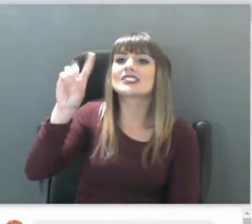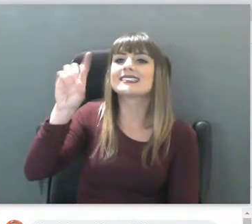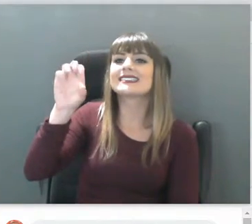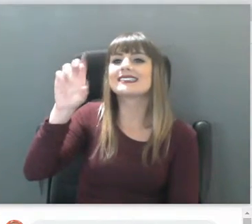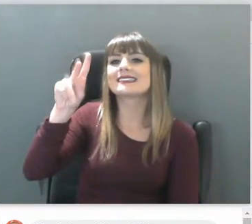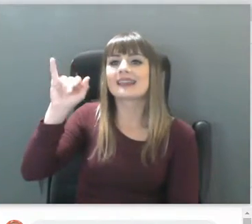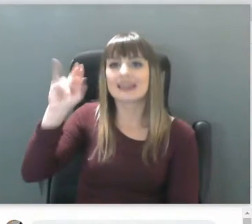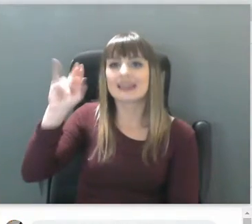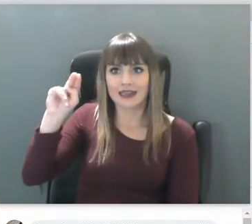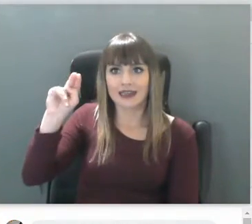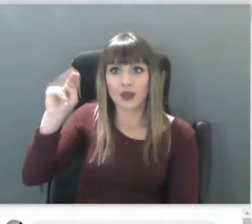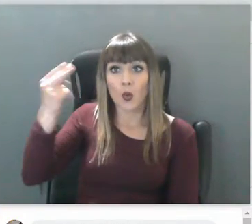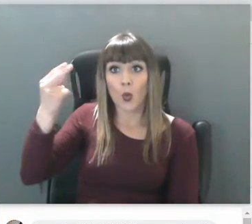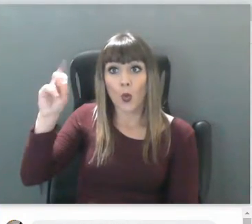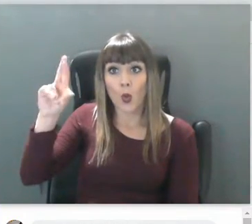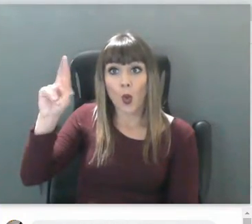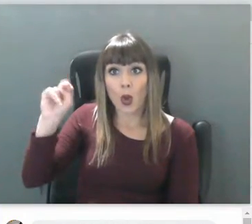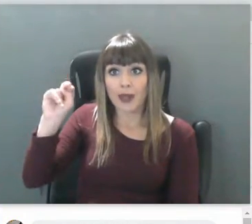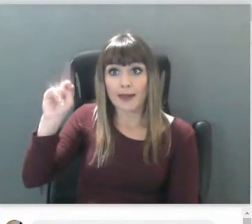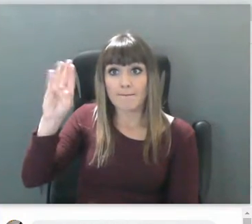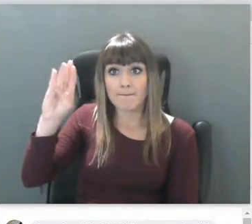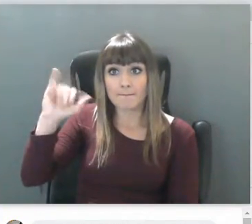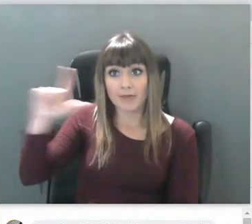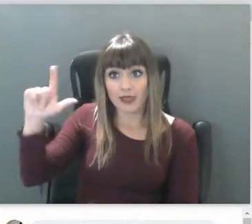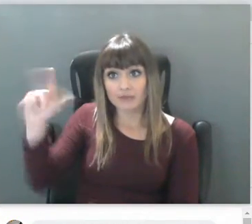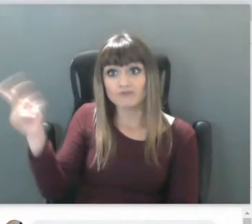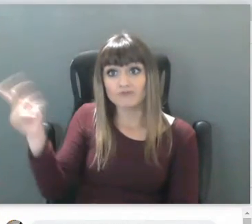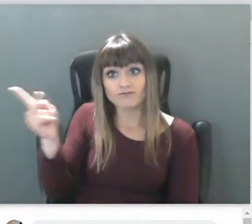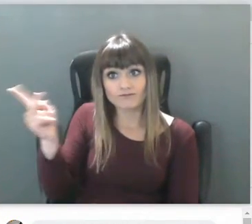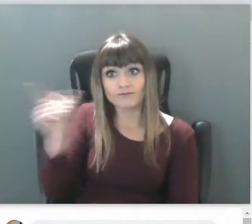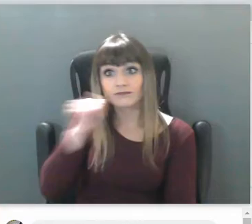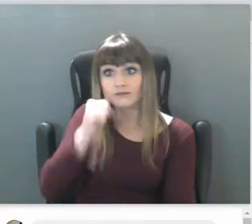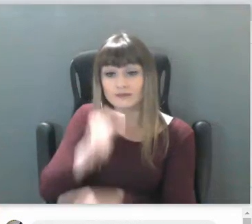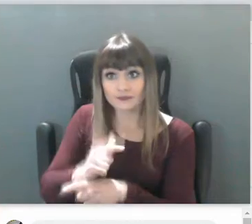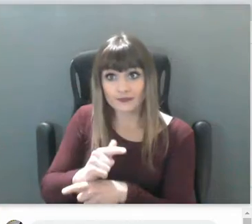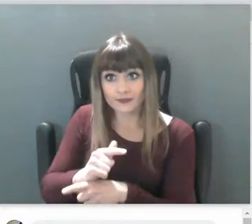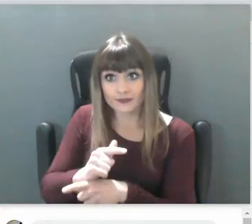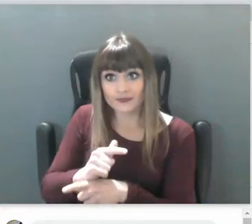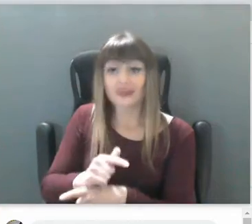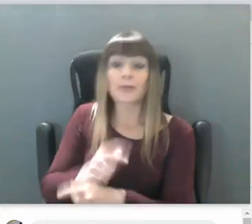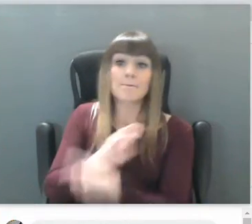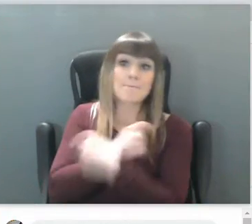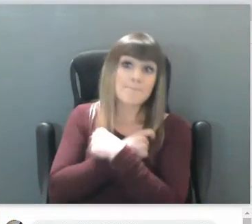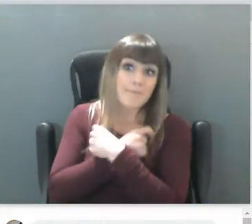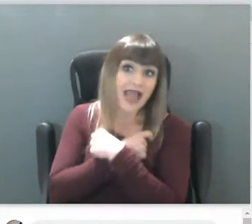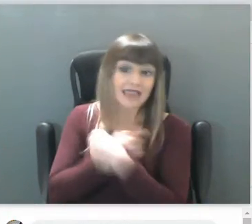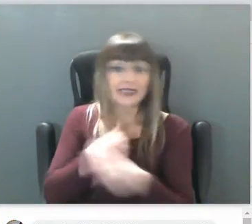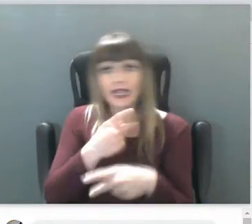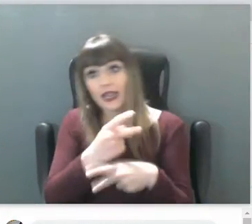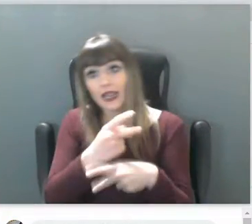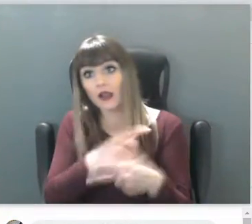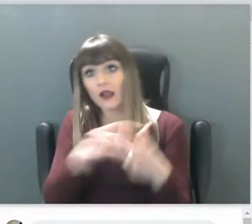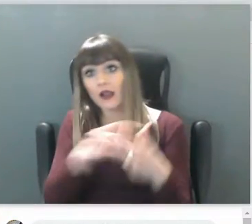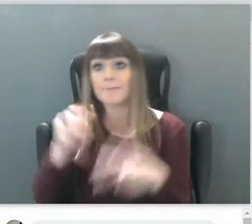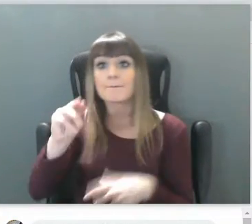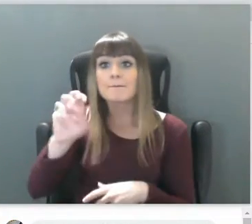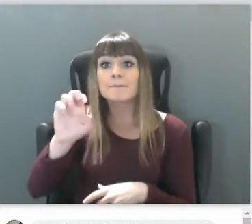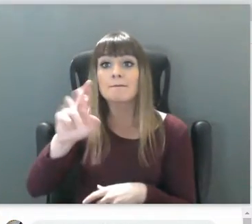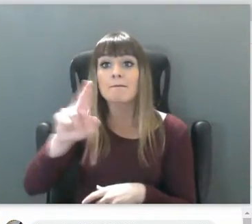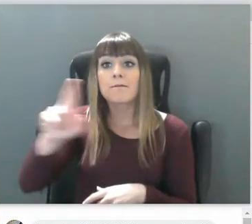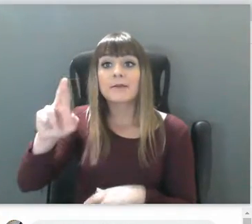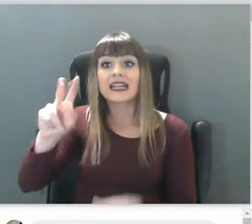sisters. I take care of the short-tailed leaf-nosed bats. I also take care of all the meerkats, including